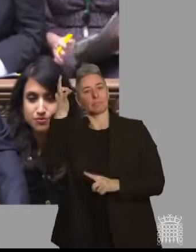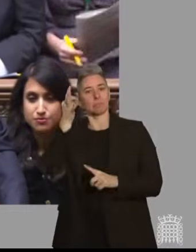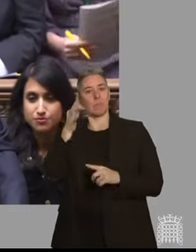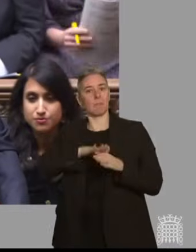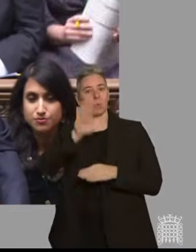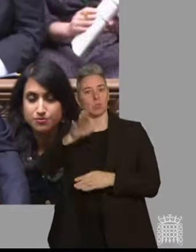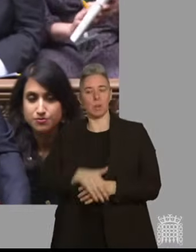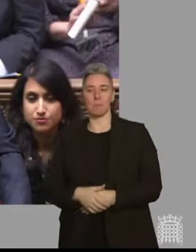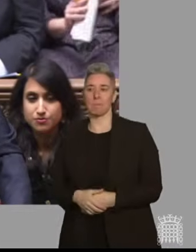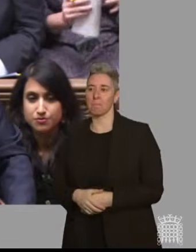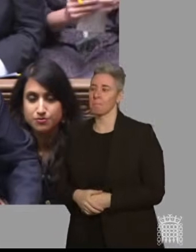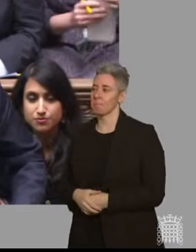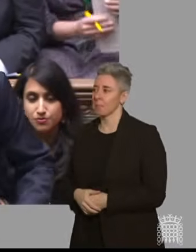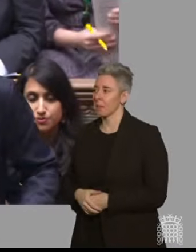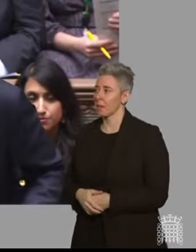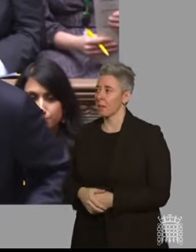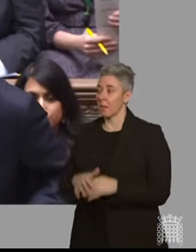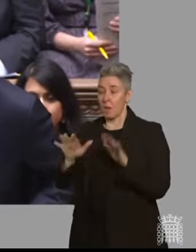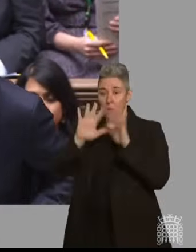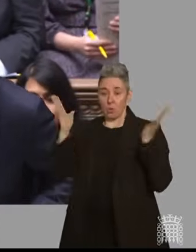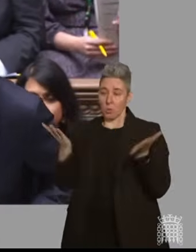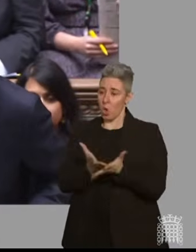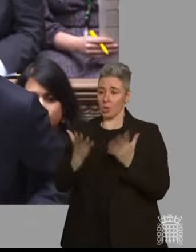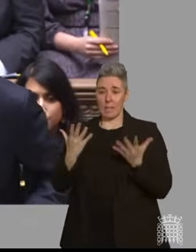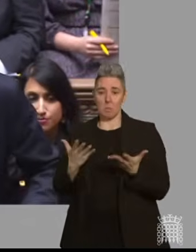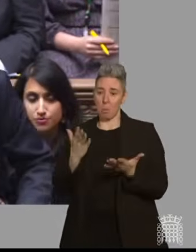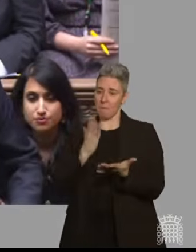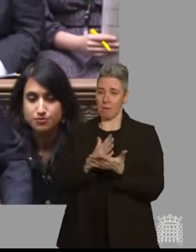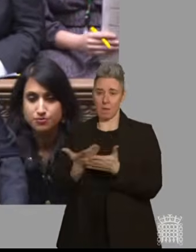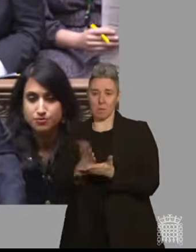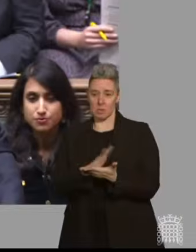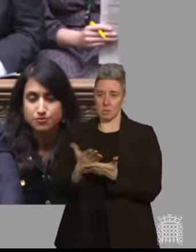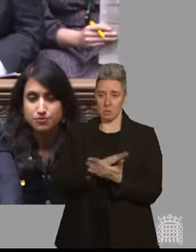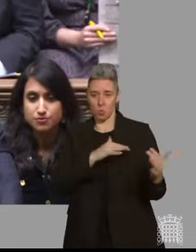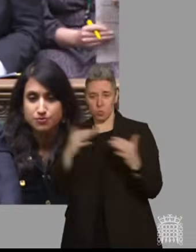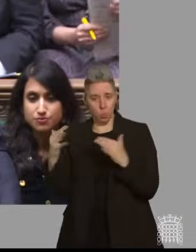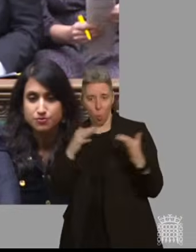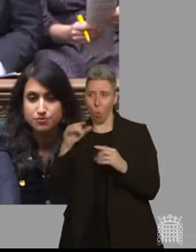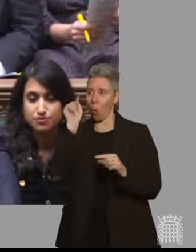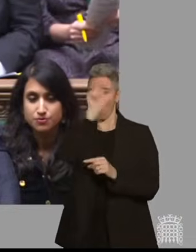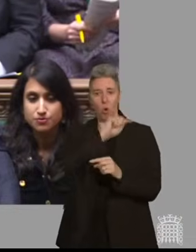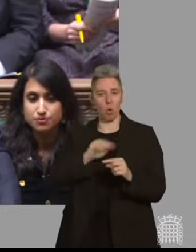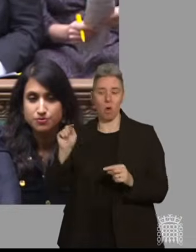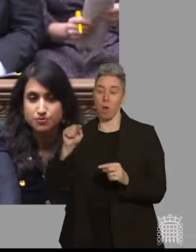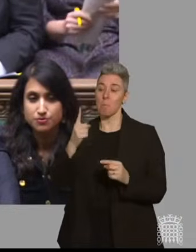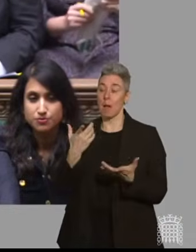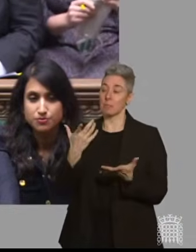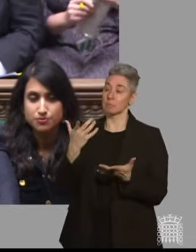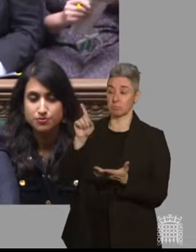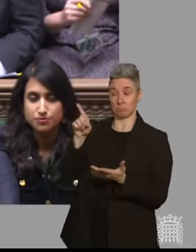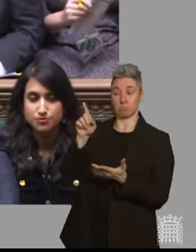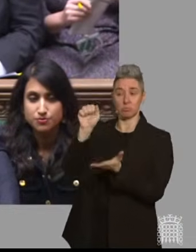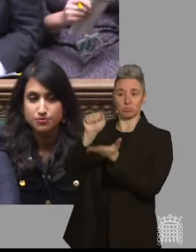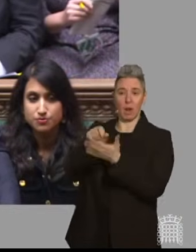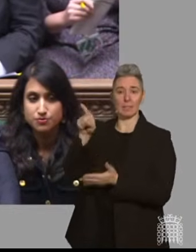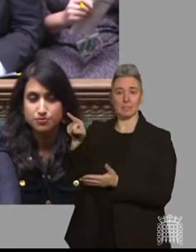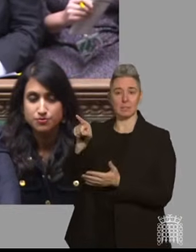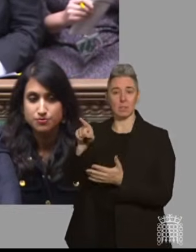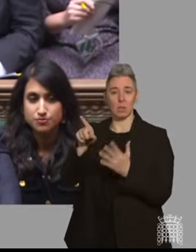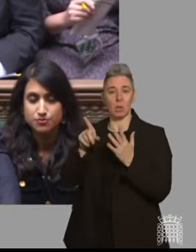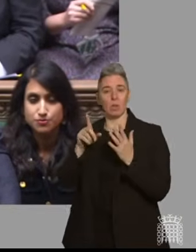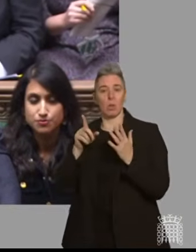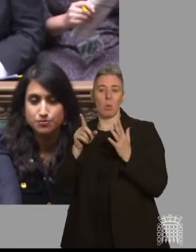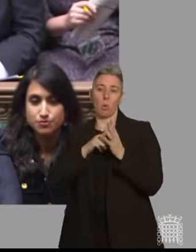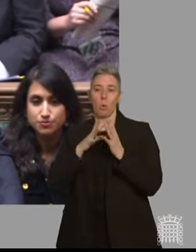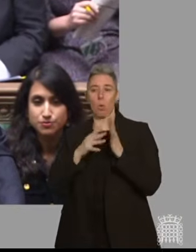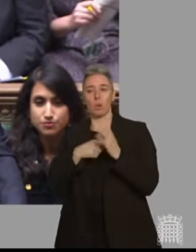Sea, my honourable friend is absolutely right that AUKUS is a game-changing defence and security partnership that will keep us safe and